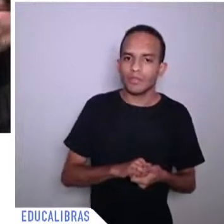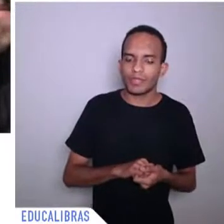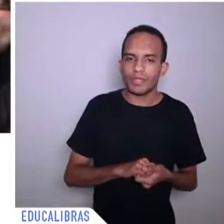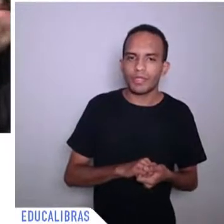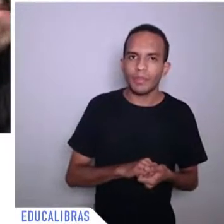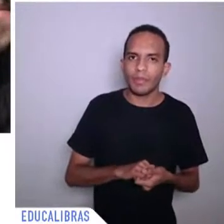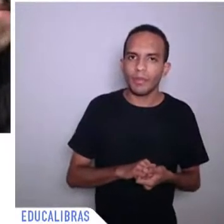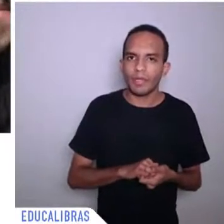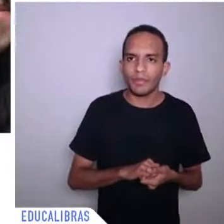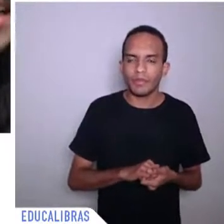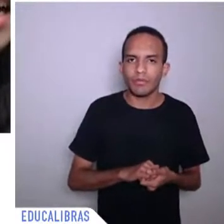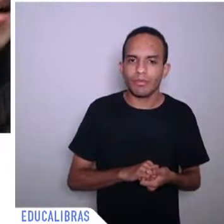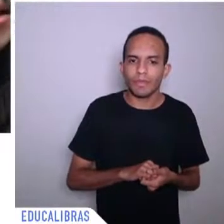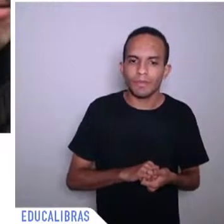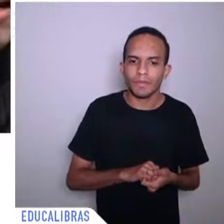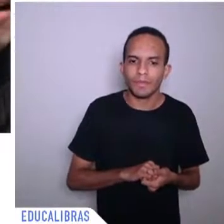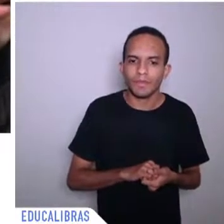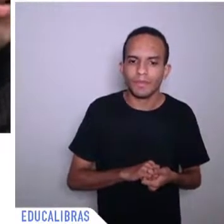end this debate.